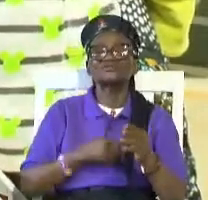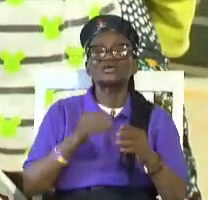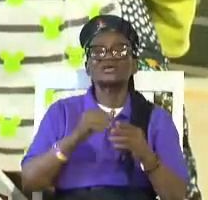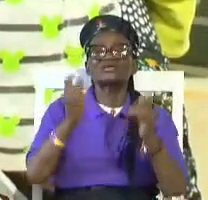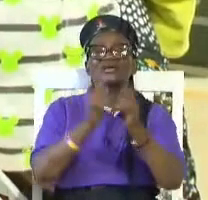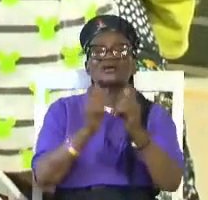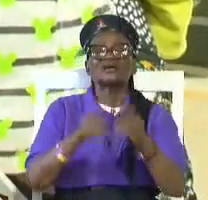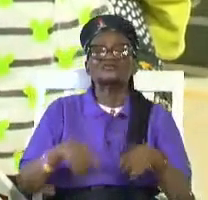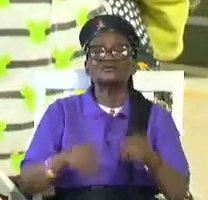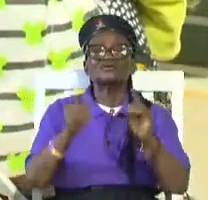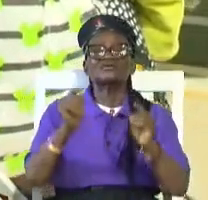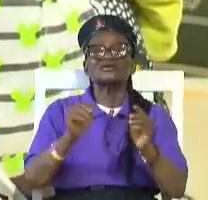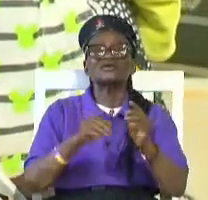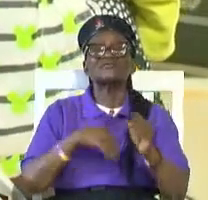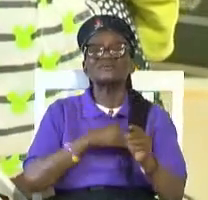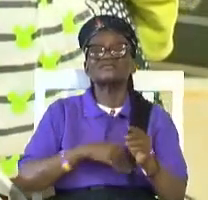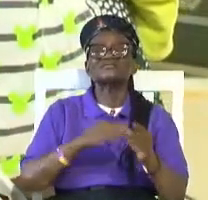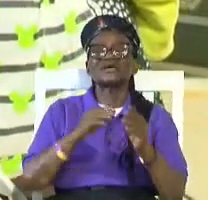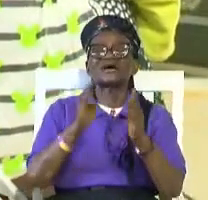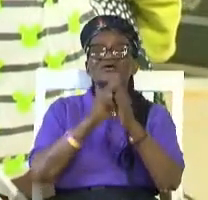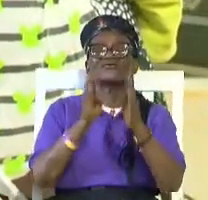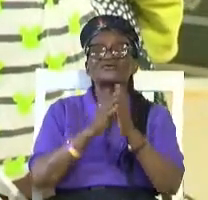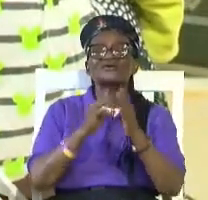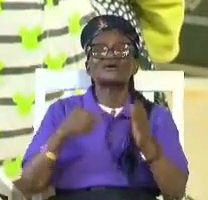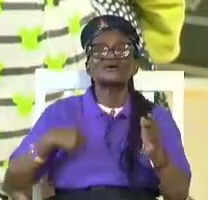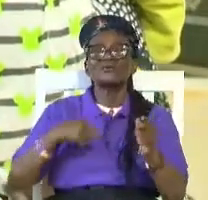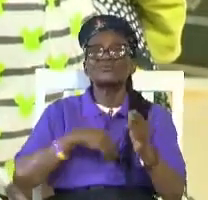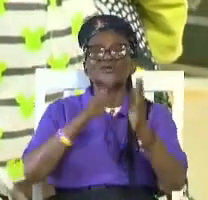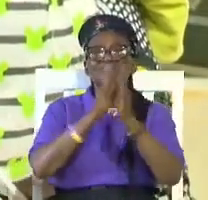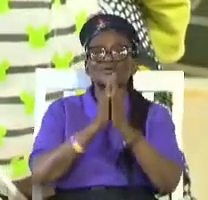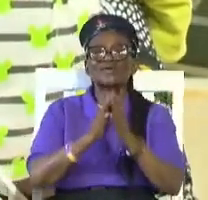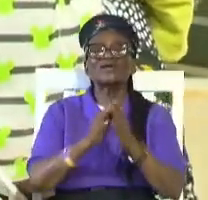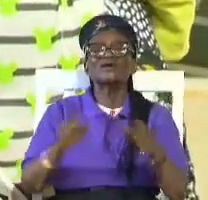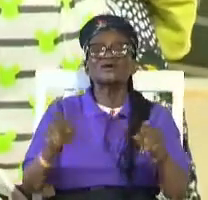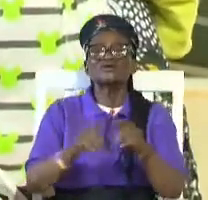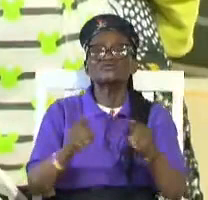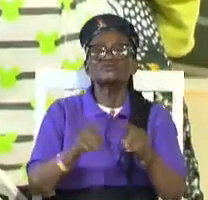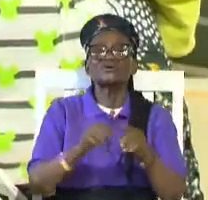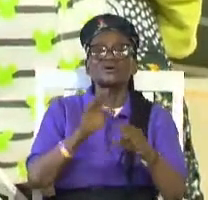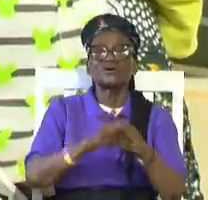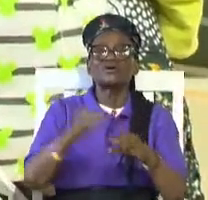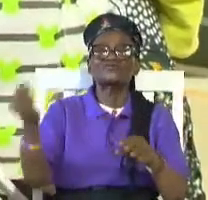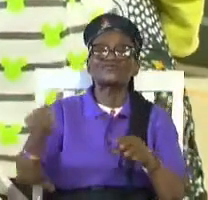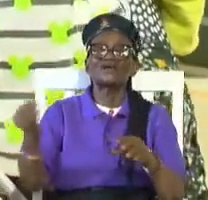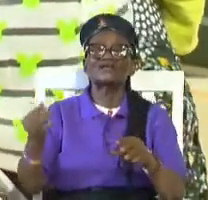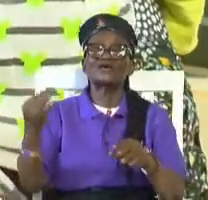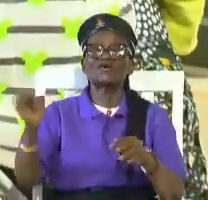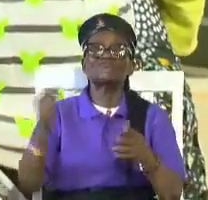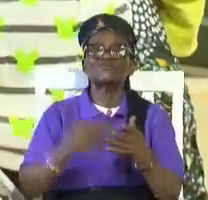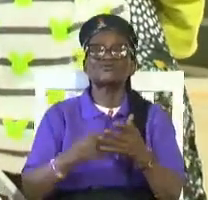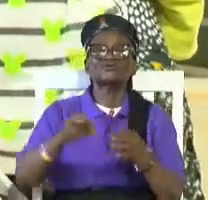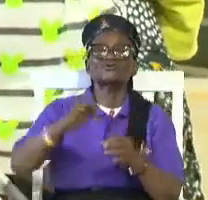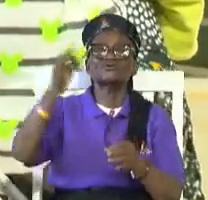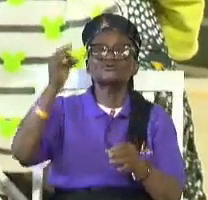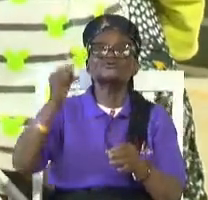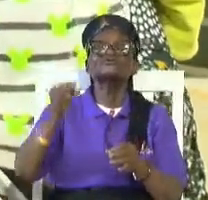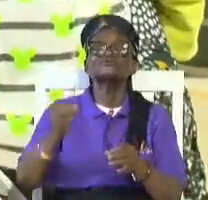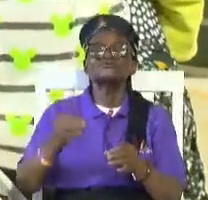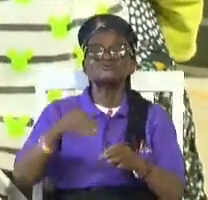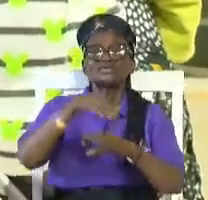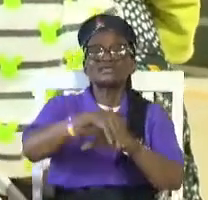well. On Friday of Holy Ghost night, immediately, Daddy